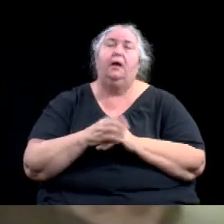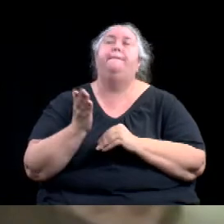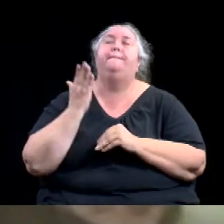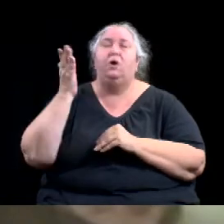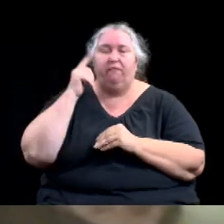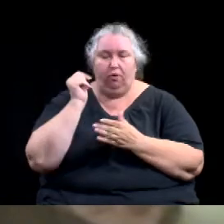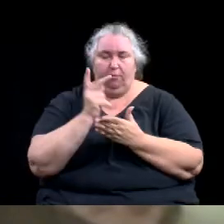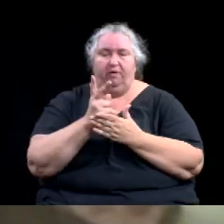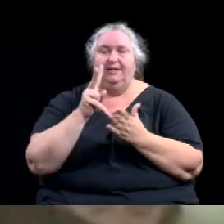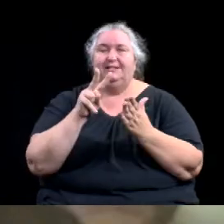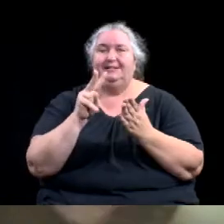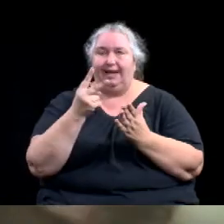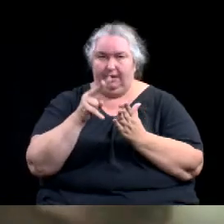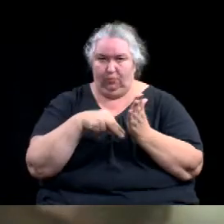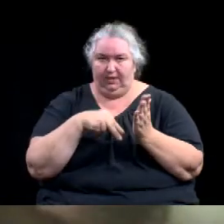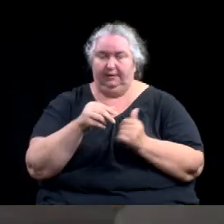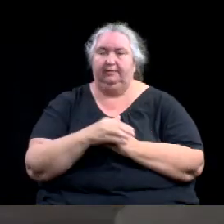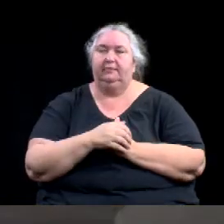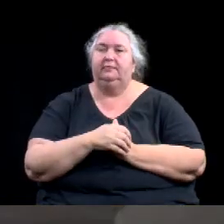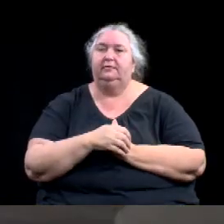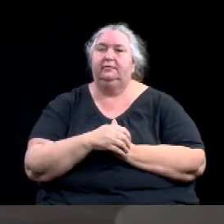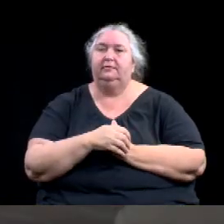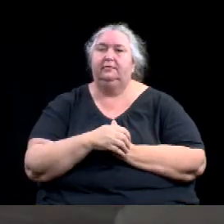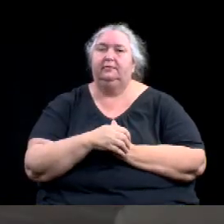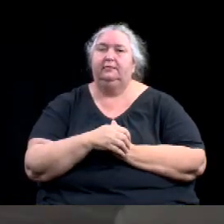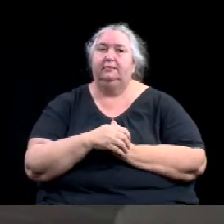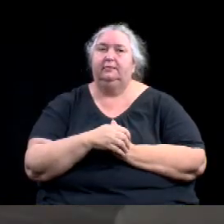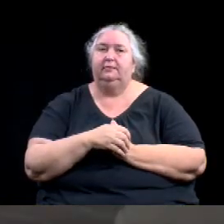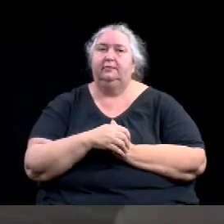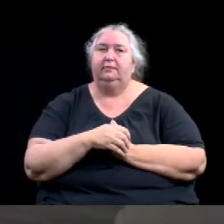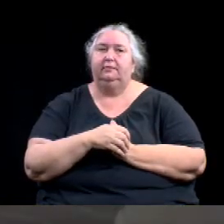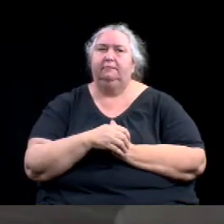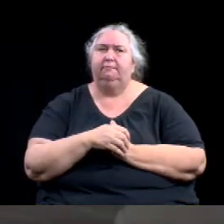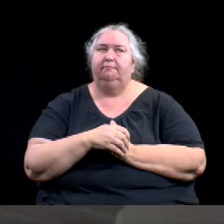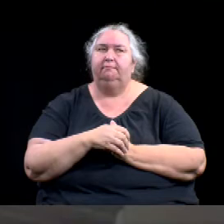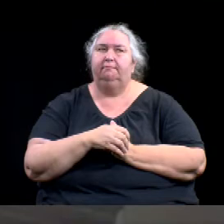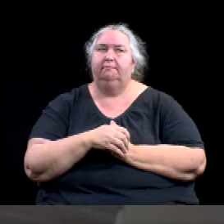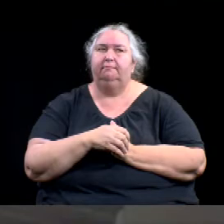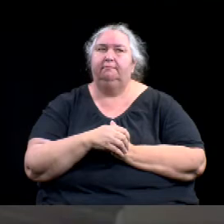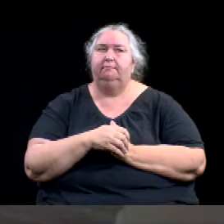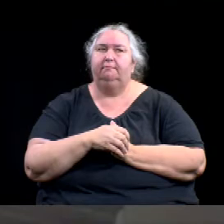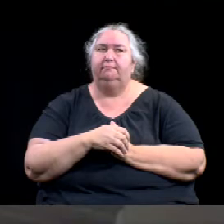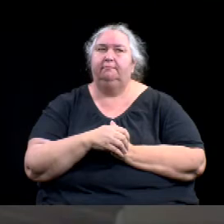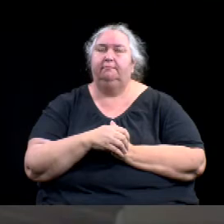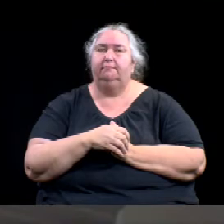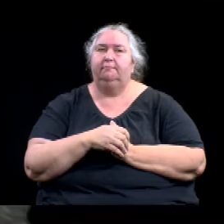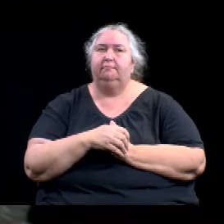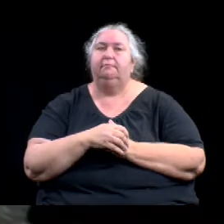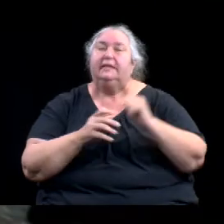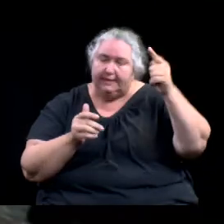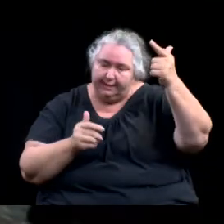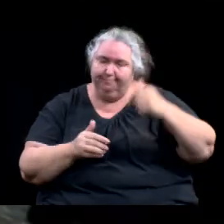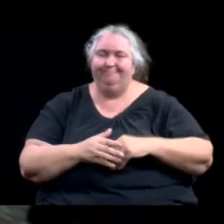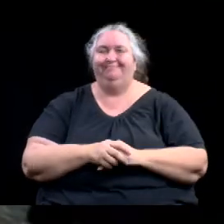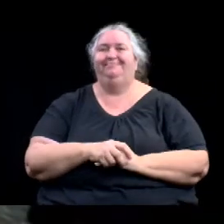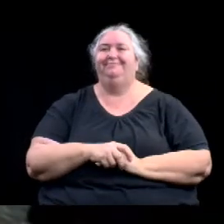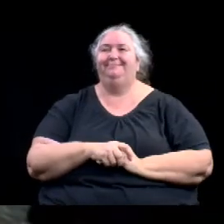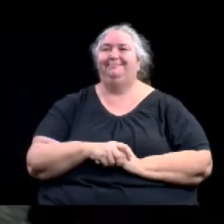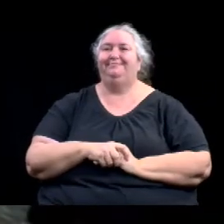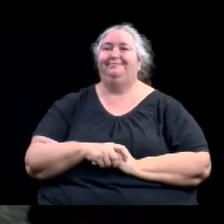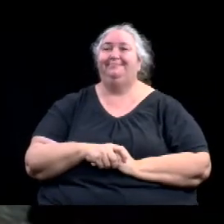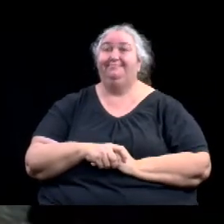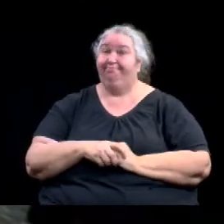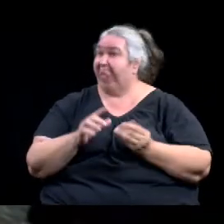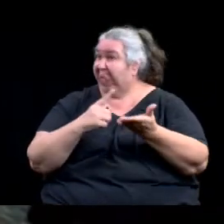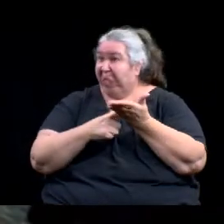Second. Any discussion? Please poll the council. Holmes? Aye.